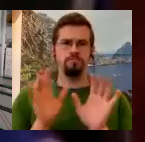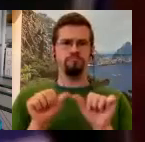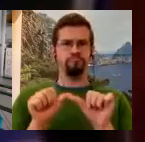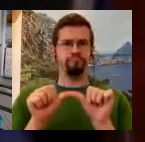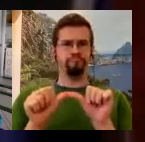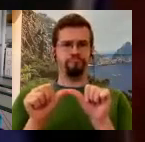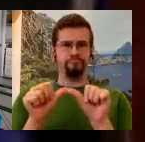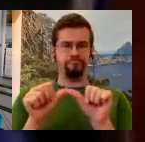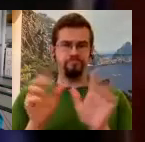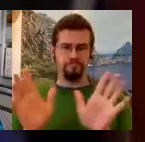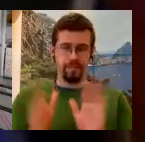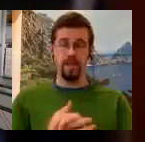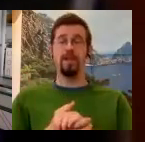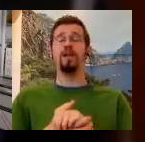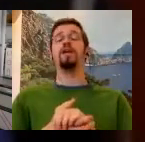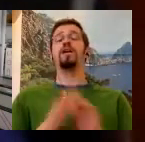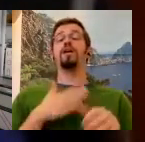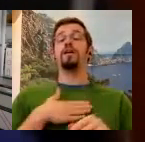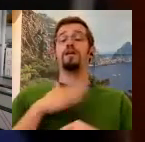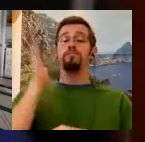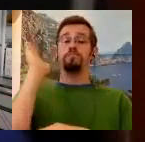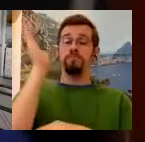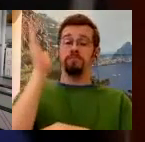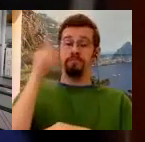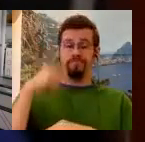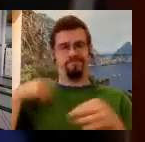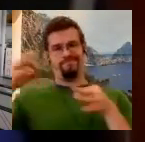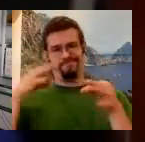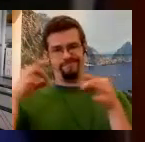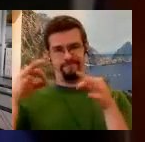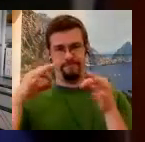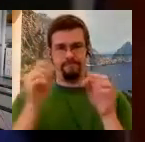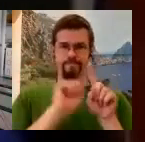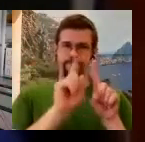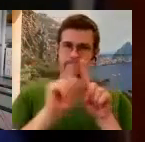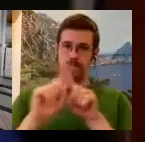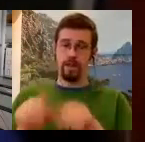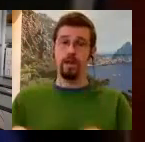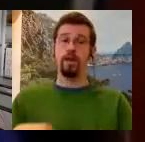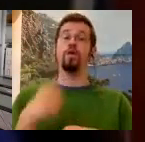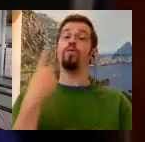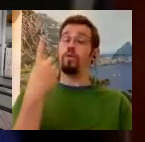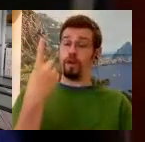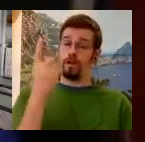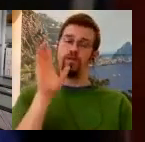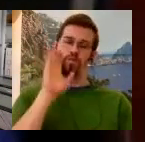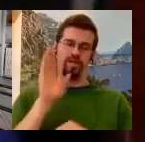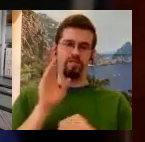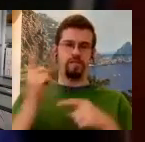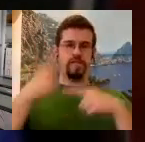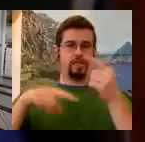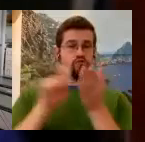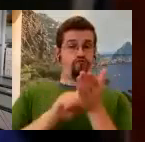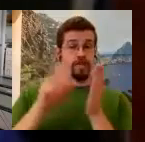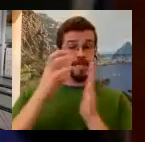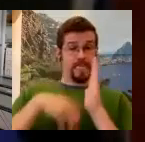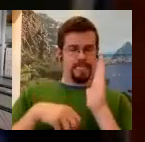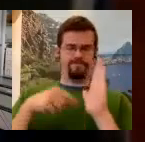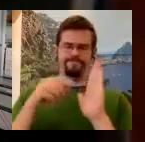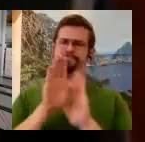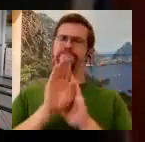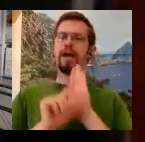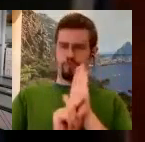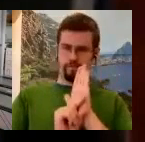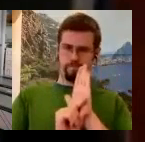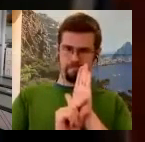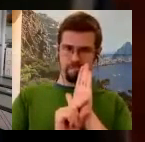In my talk, I'm going to talk about several things. One's going to be the background of SignWriting text,